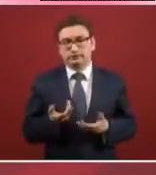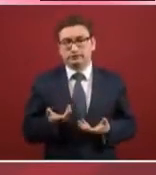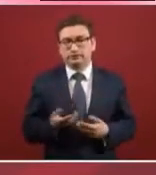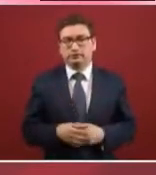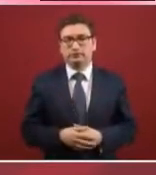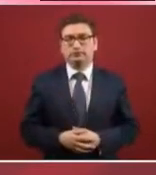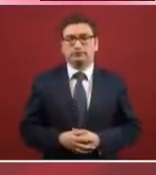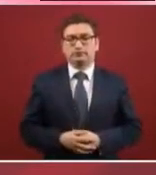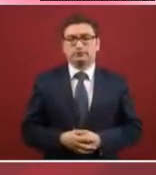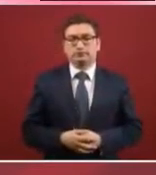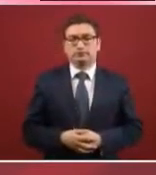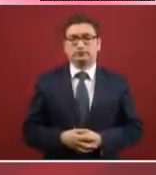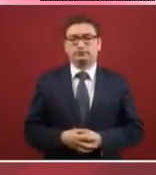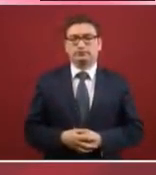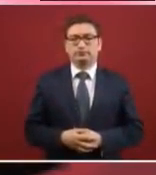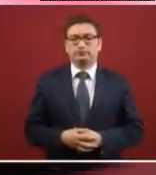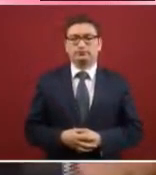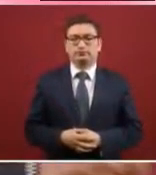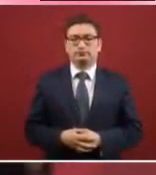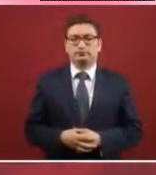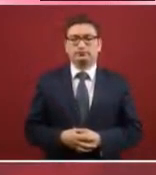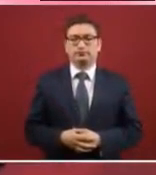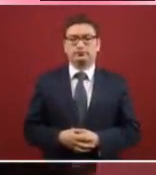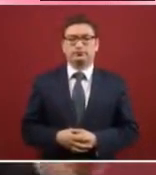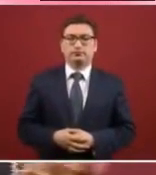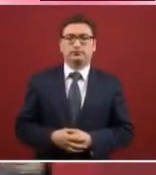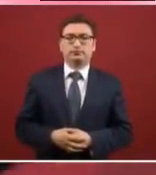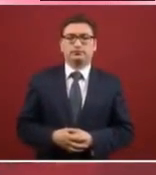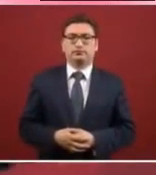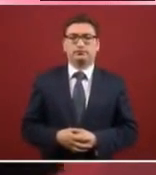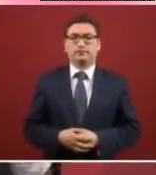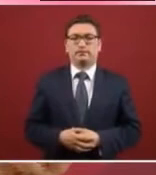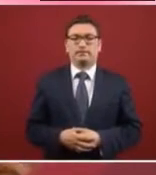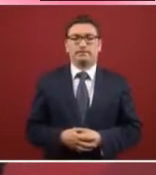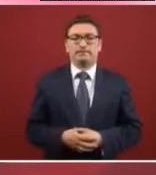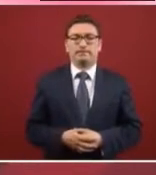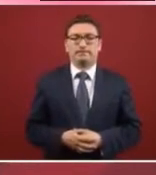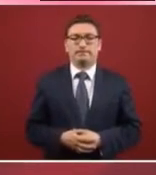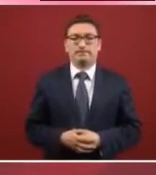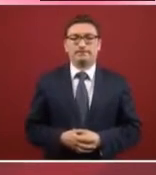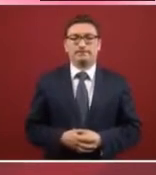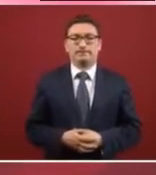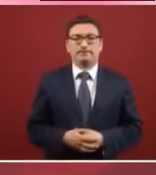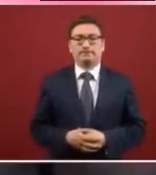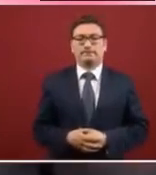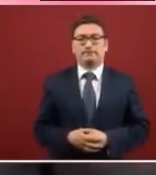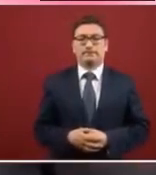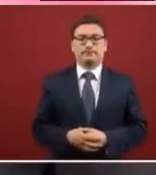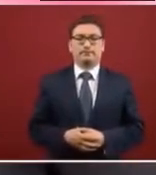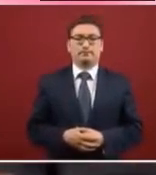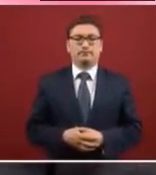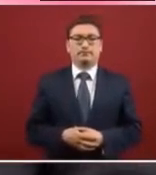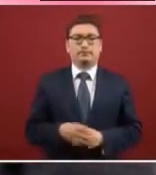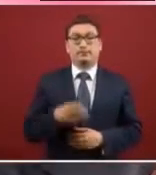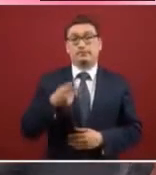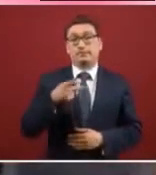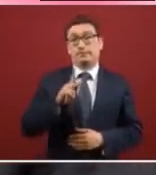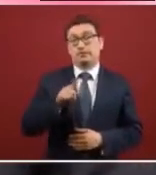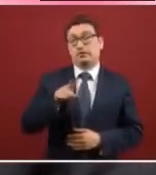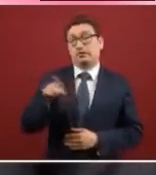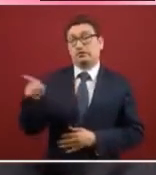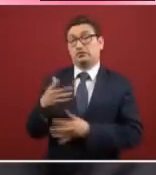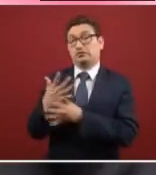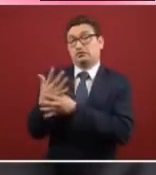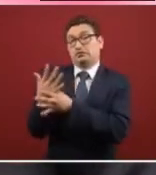Guard. Because we need Sin that. Embargo, and even so, quisieron they tried presentar